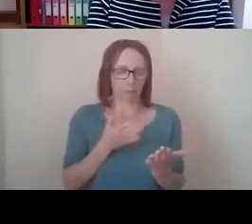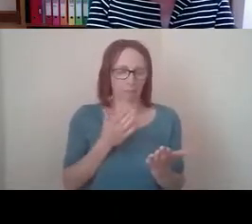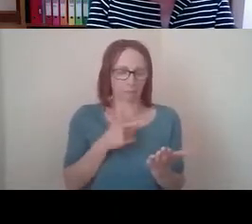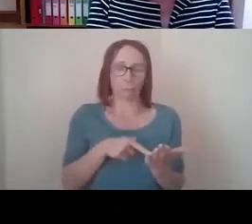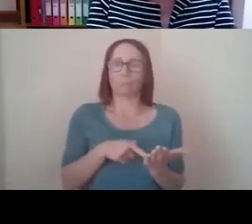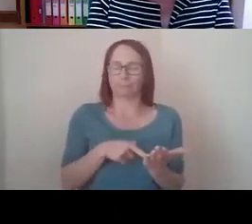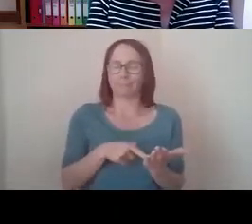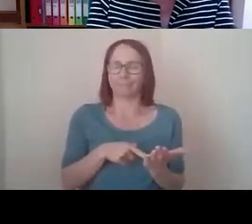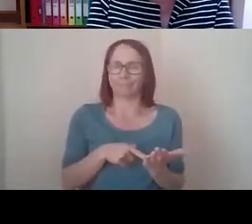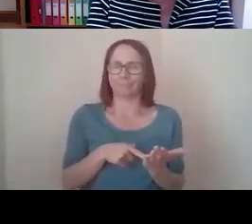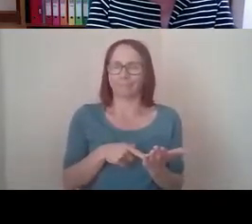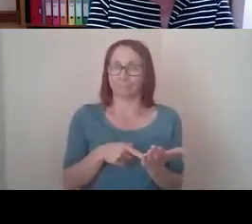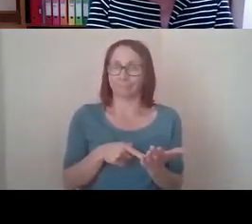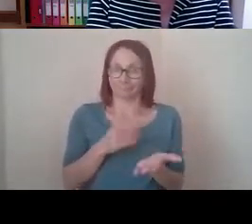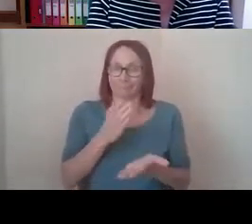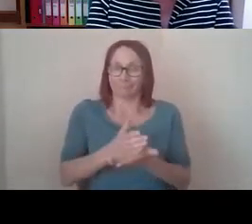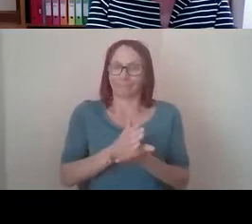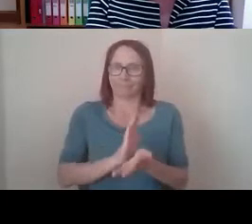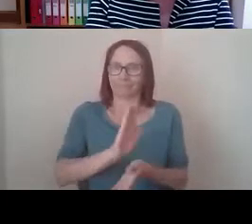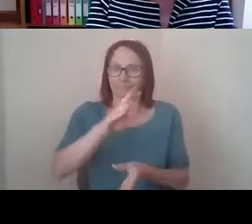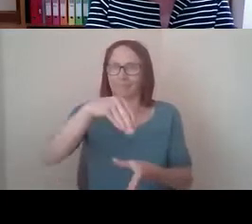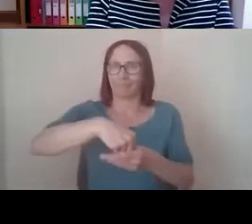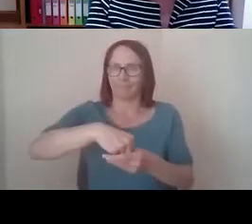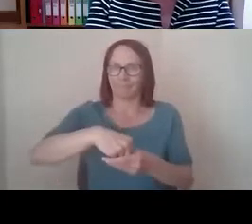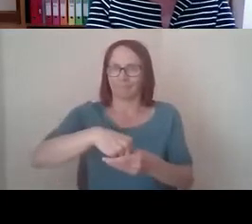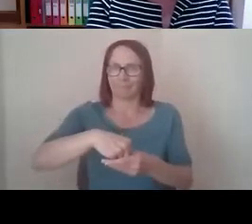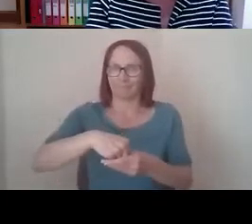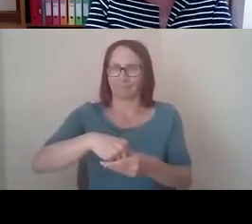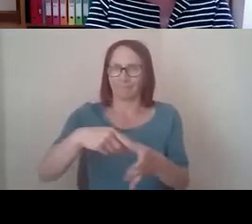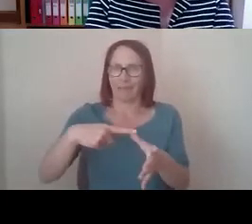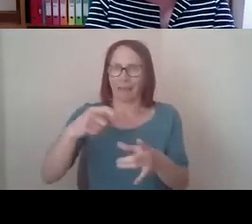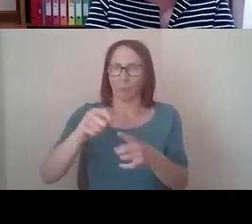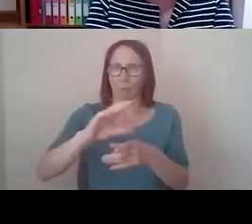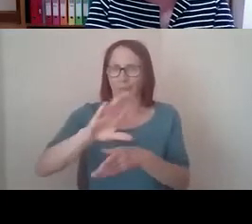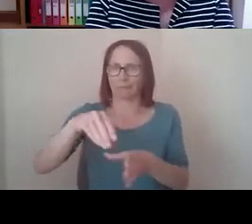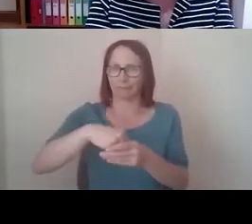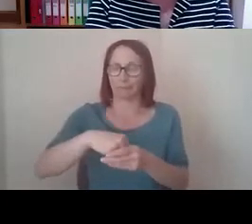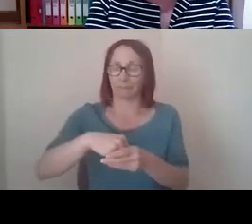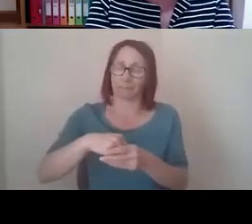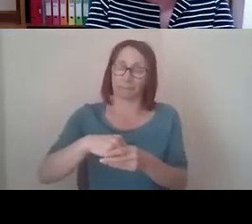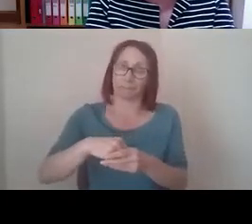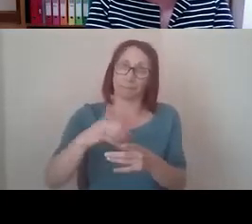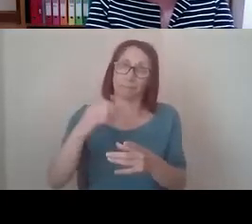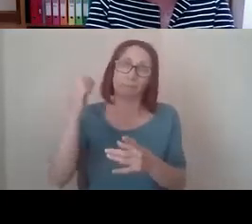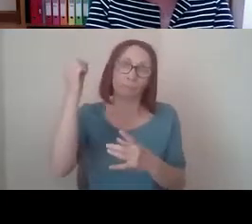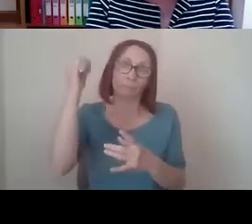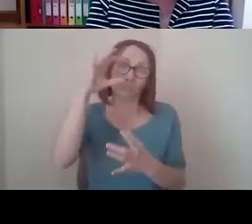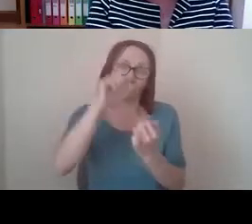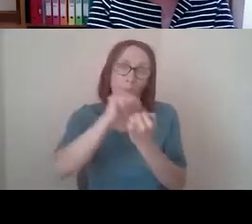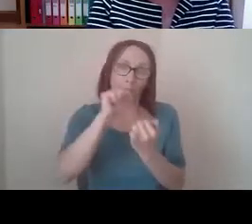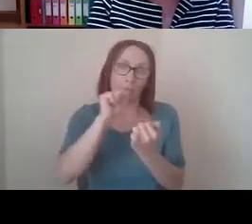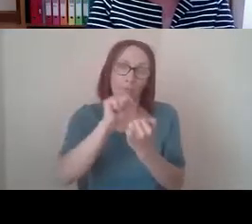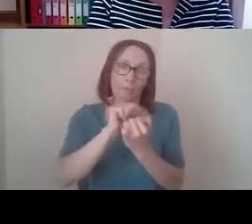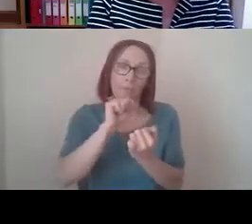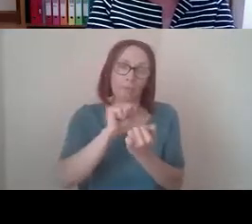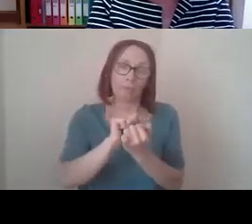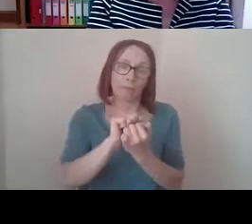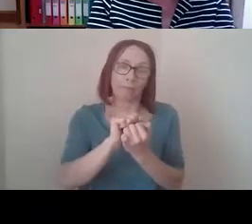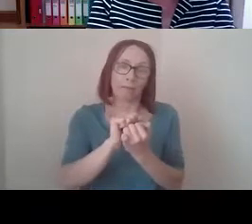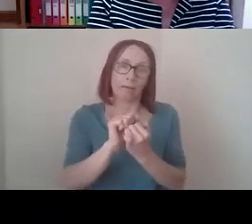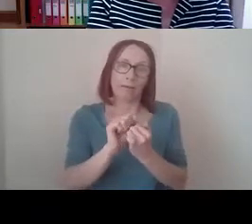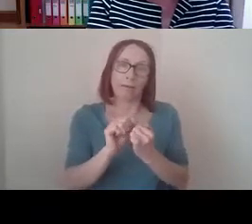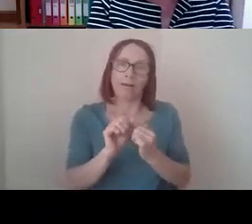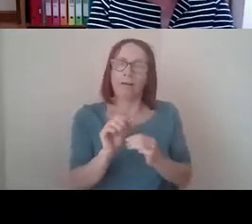get an appointment, I guess the big thing to remember is that, you know, it's